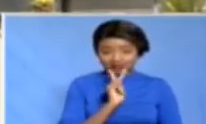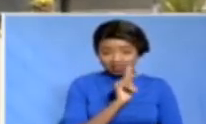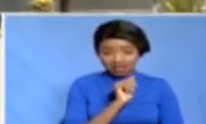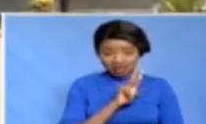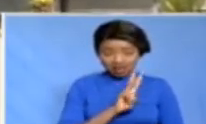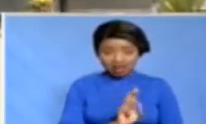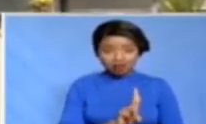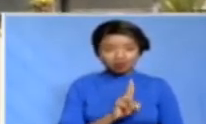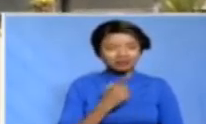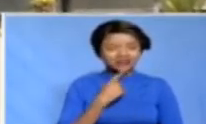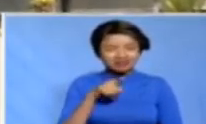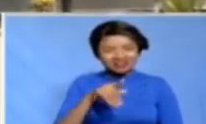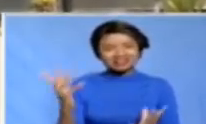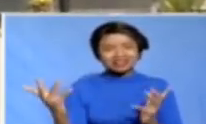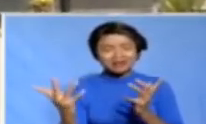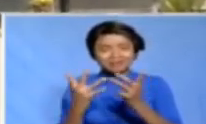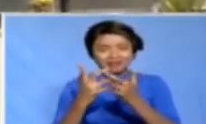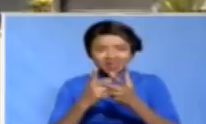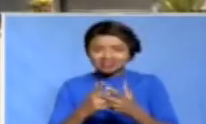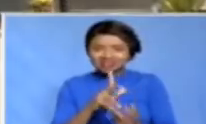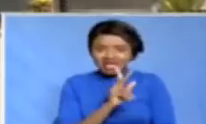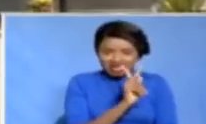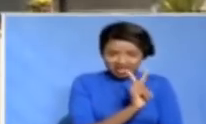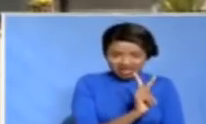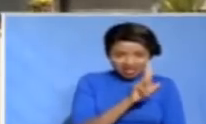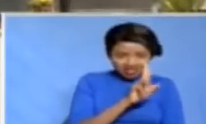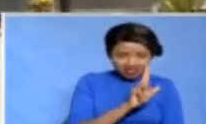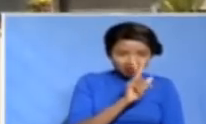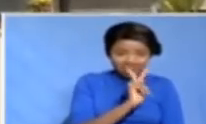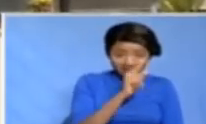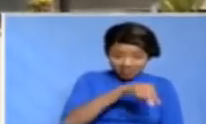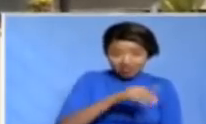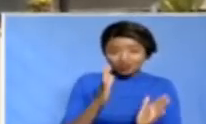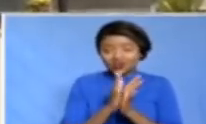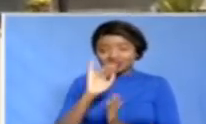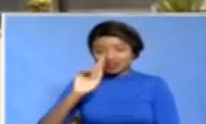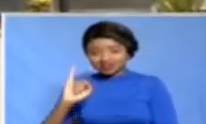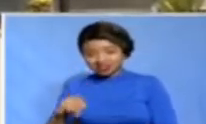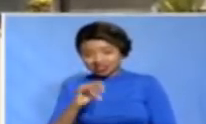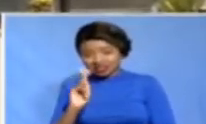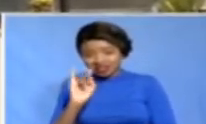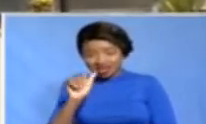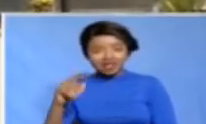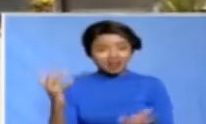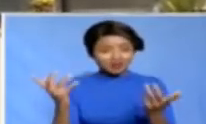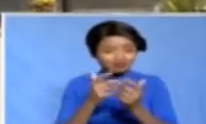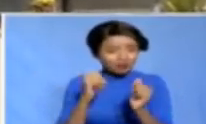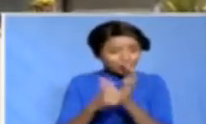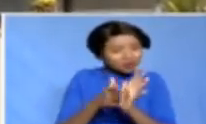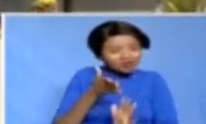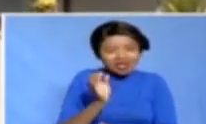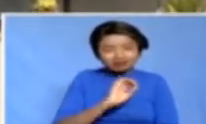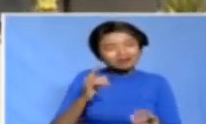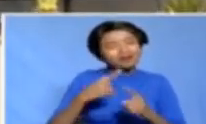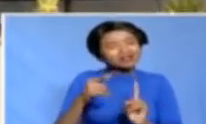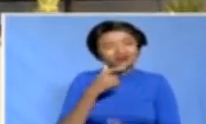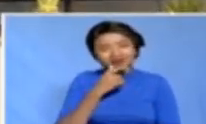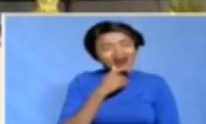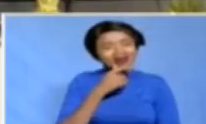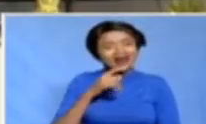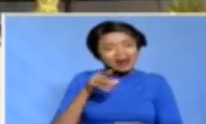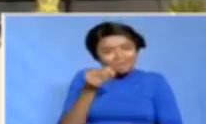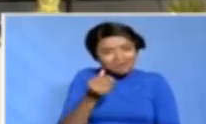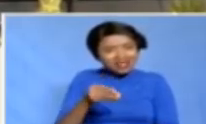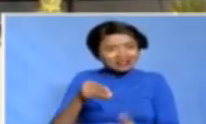not against the merger between KQ and the Jomo Kenyatta International Airport. What they want to know is where the money will go after